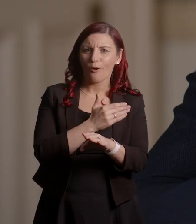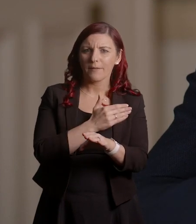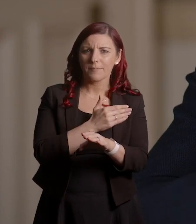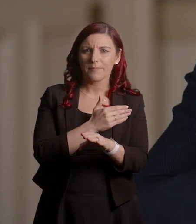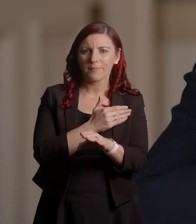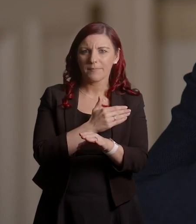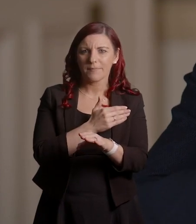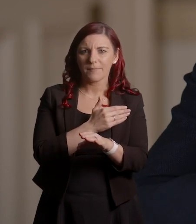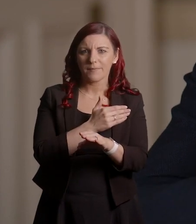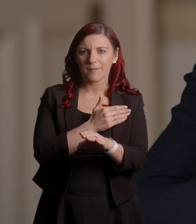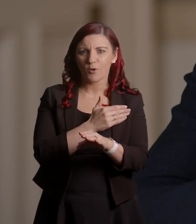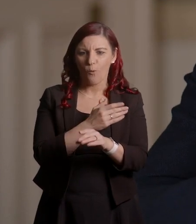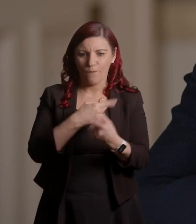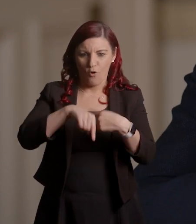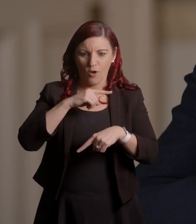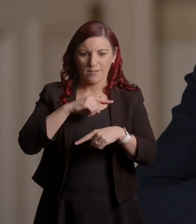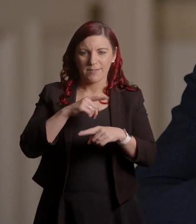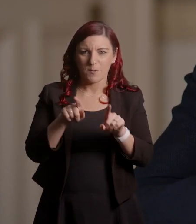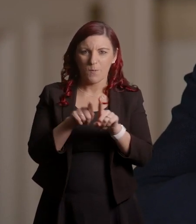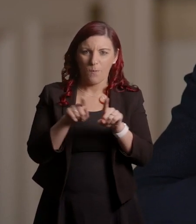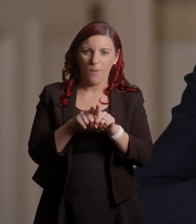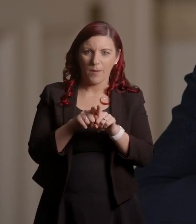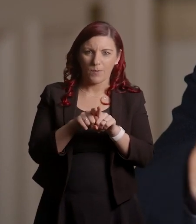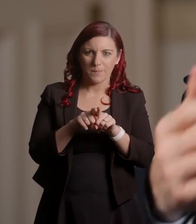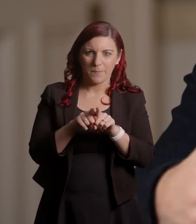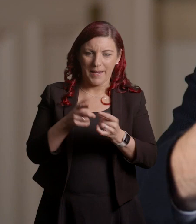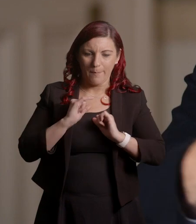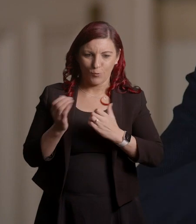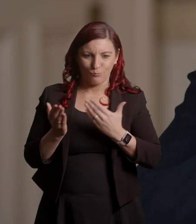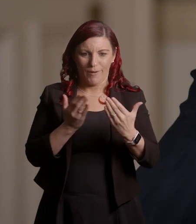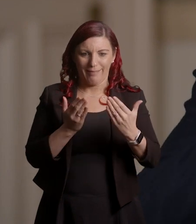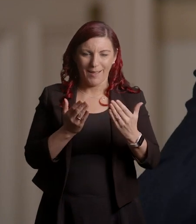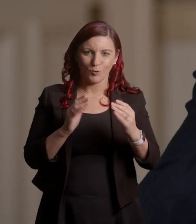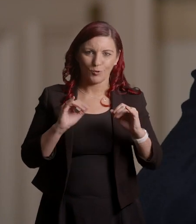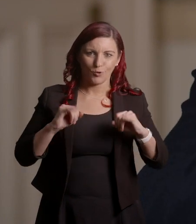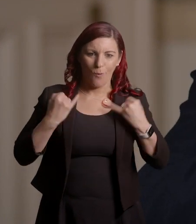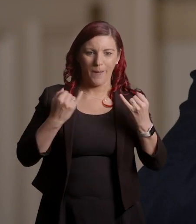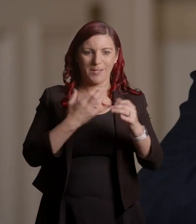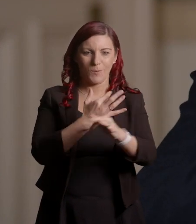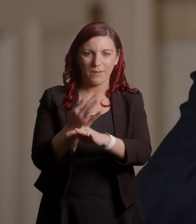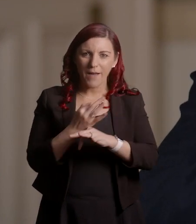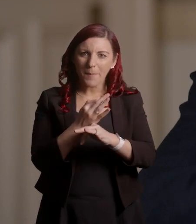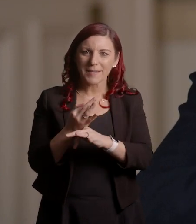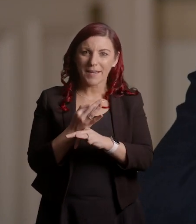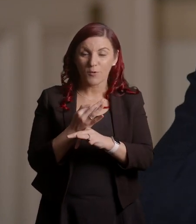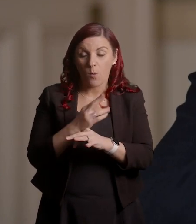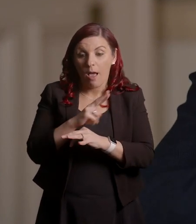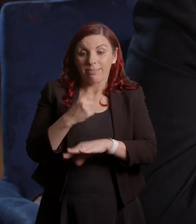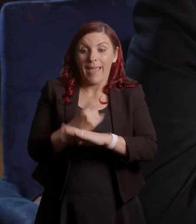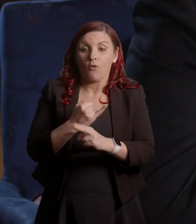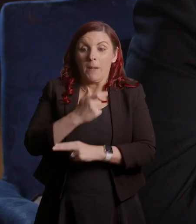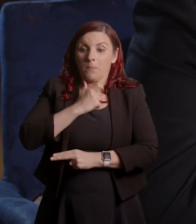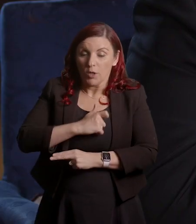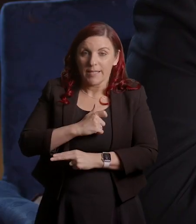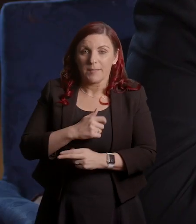beforehand. It was focus for us as well was sort of bringing that joy and for the families, even though they